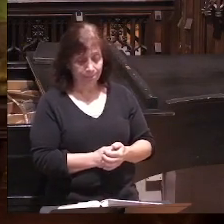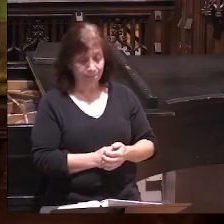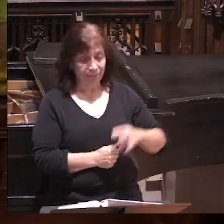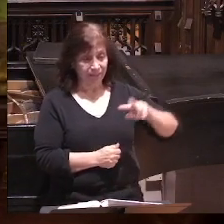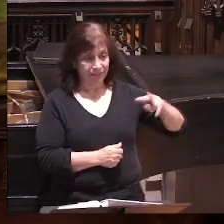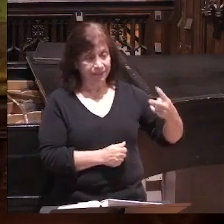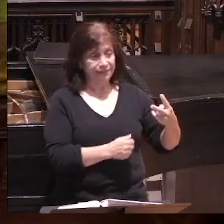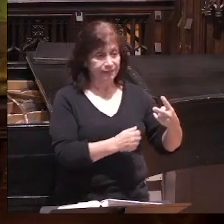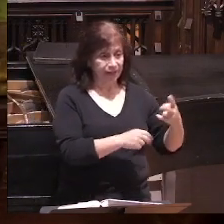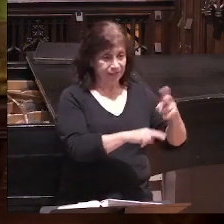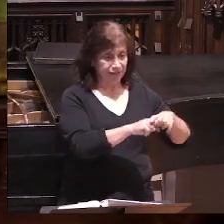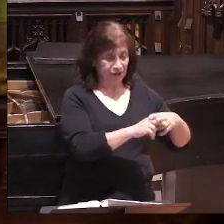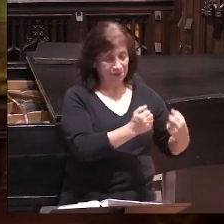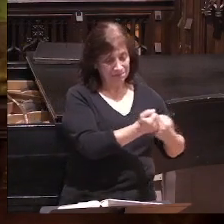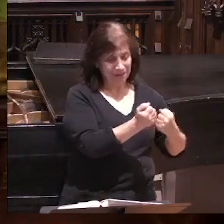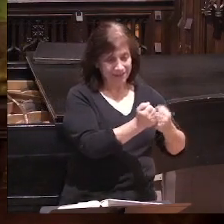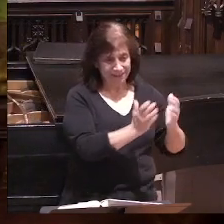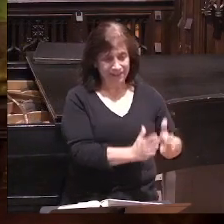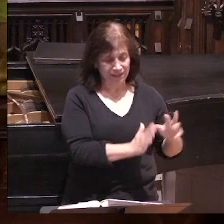Second chairs really matter.